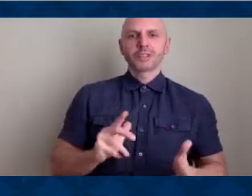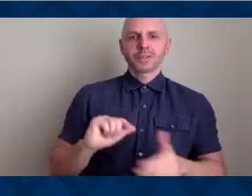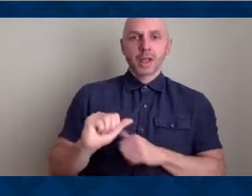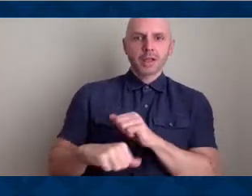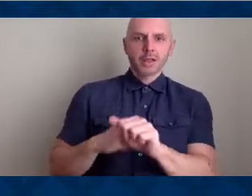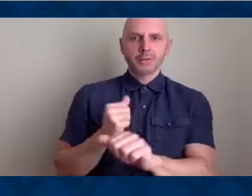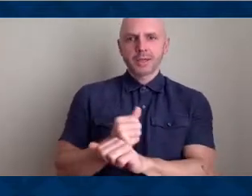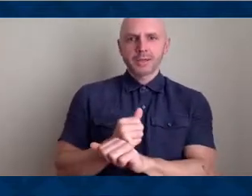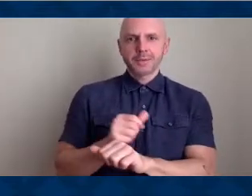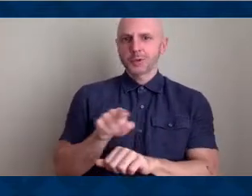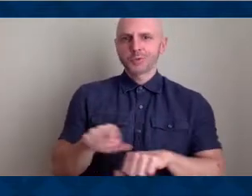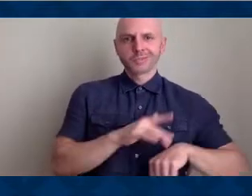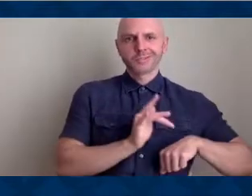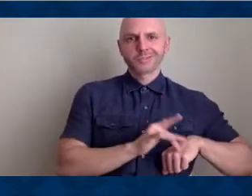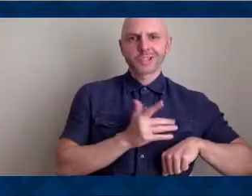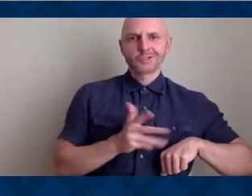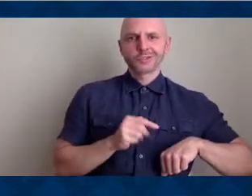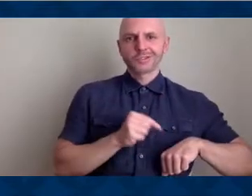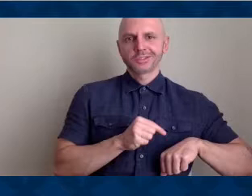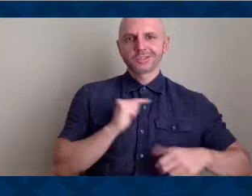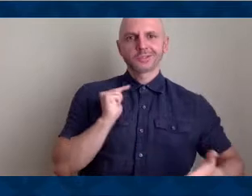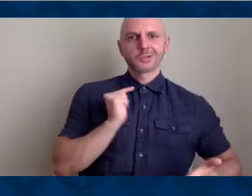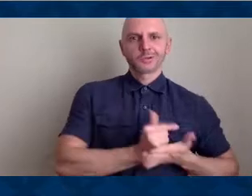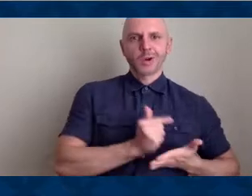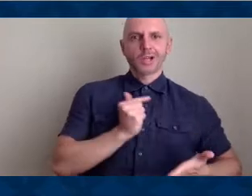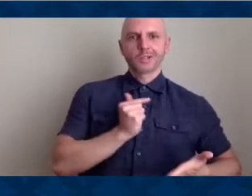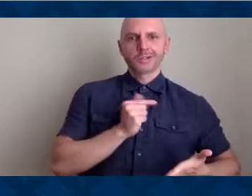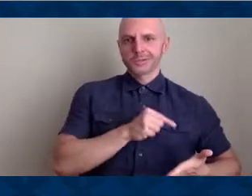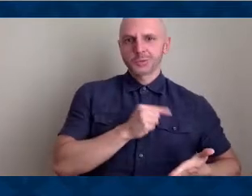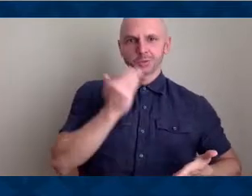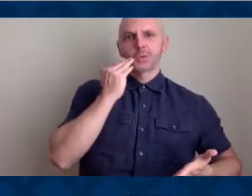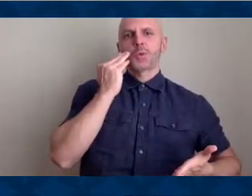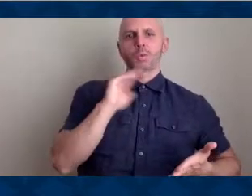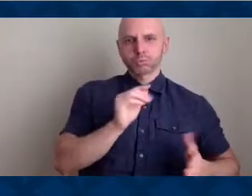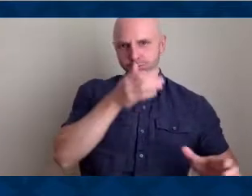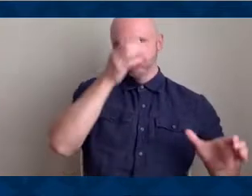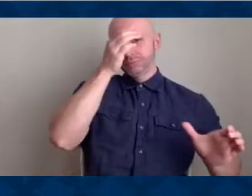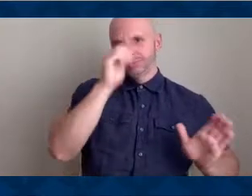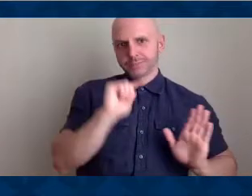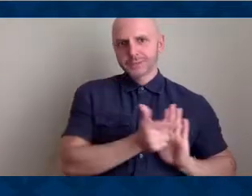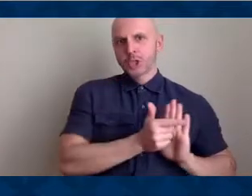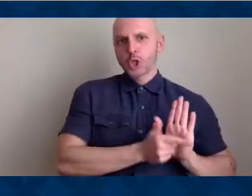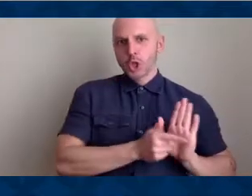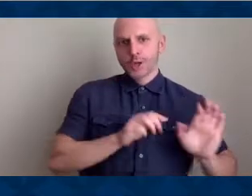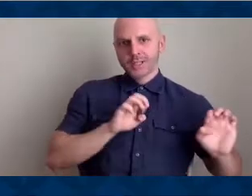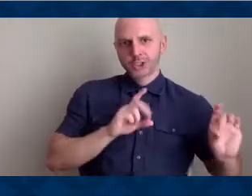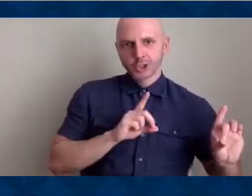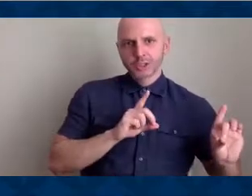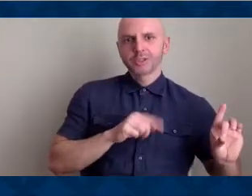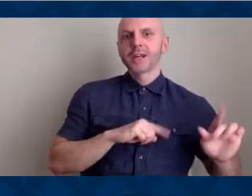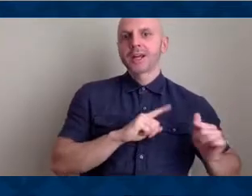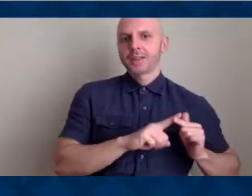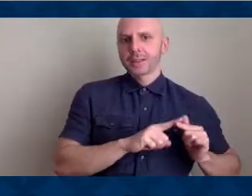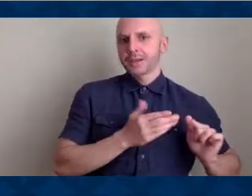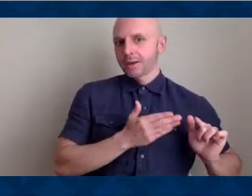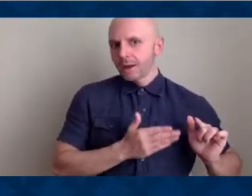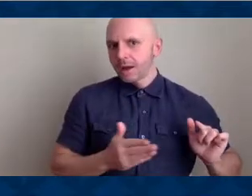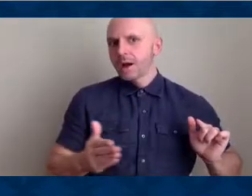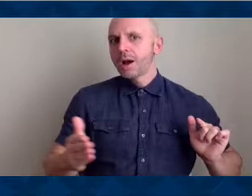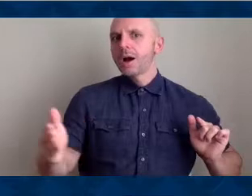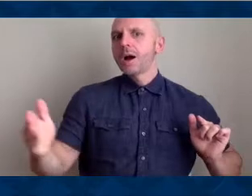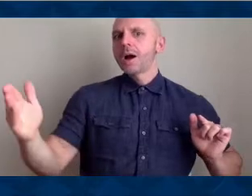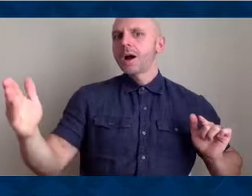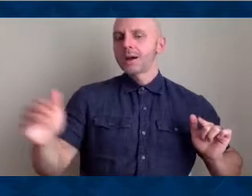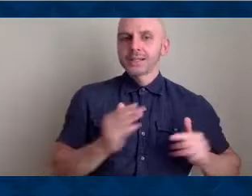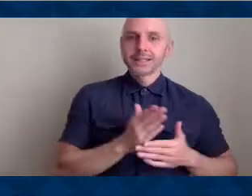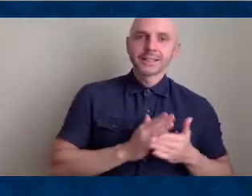law school, you understand legal education, but now you have, in some cases, many years and decades, but in some cases, only